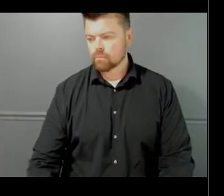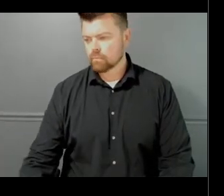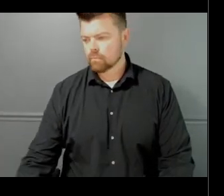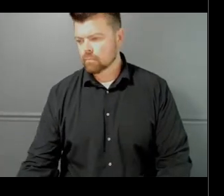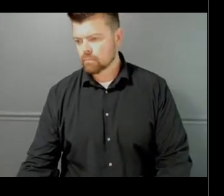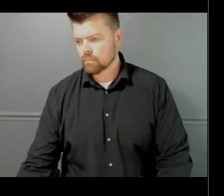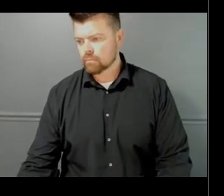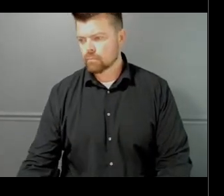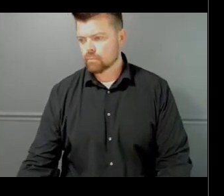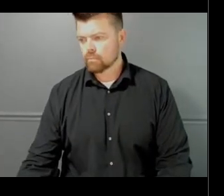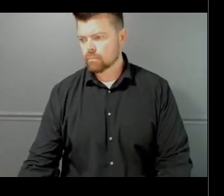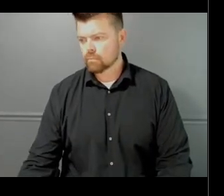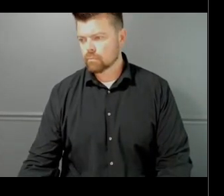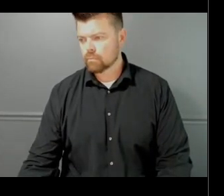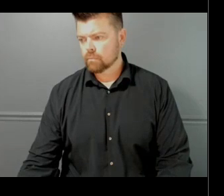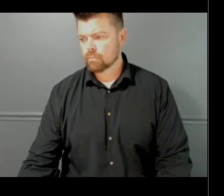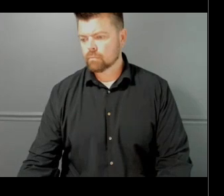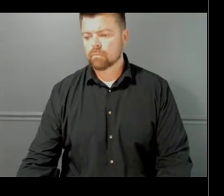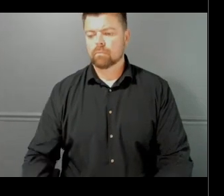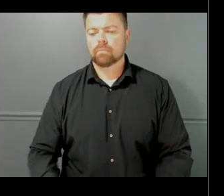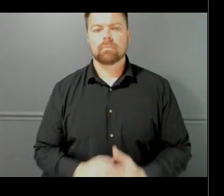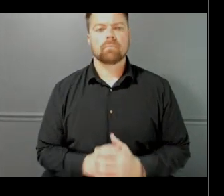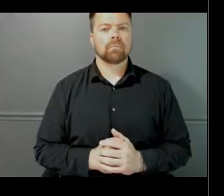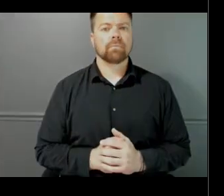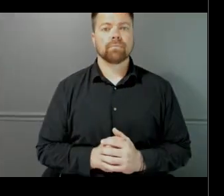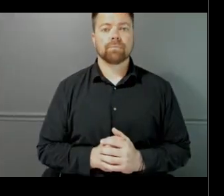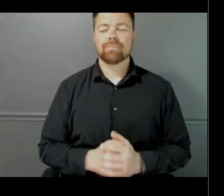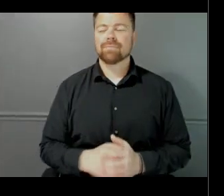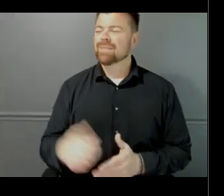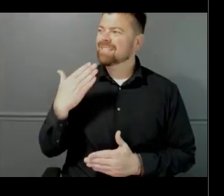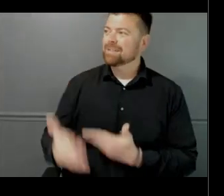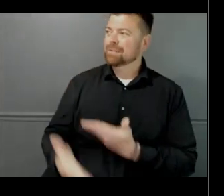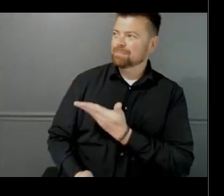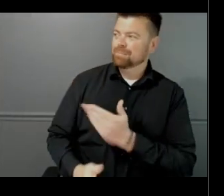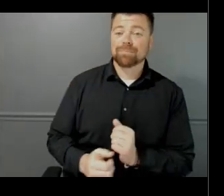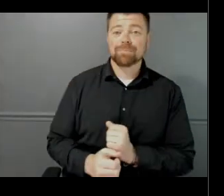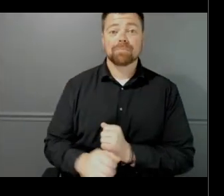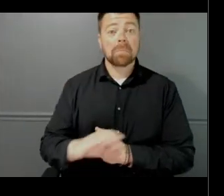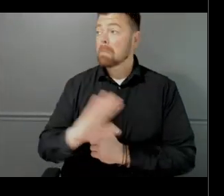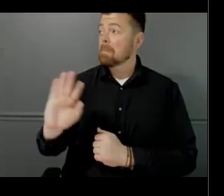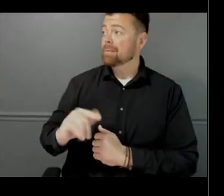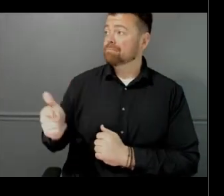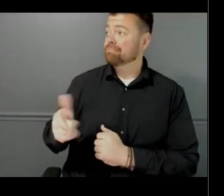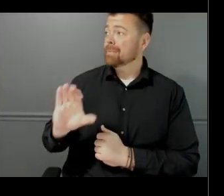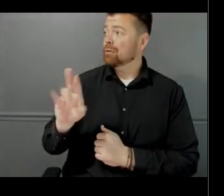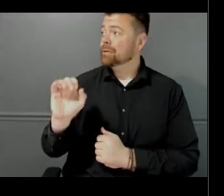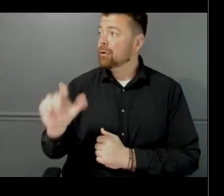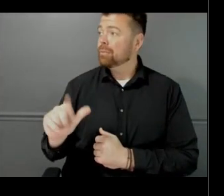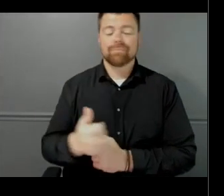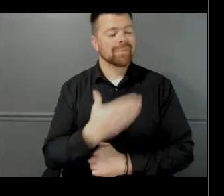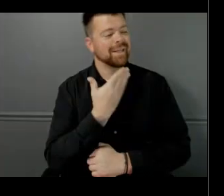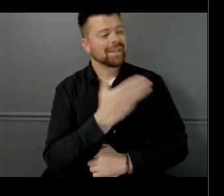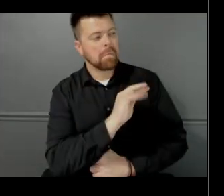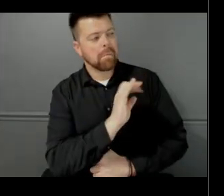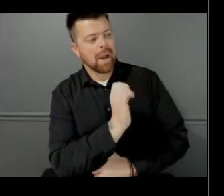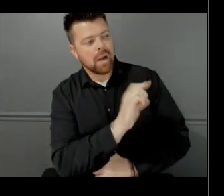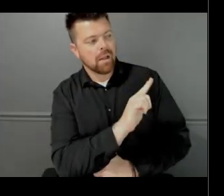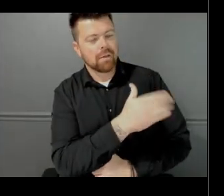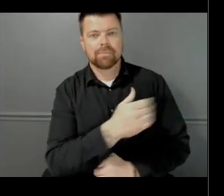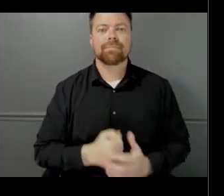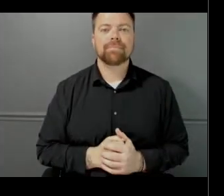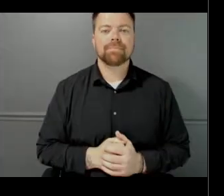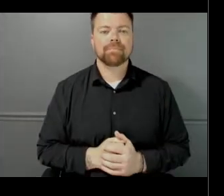All right, go ahead and close this poll. Thank you so much. And go back to you, Crystal. Thank you, Michael.